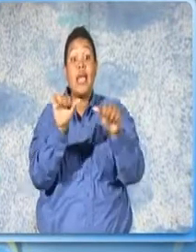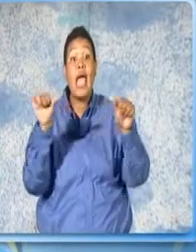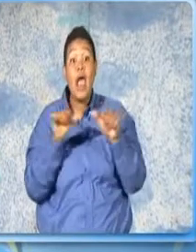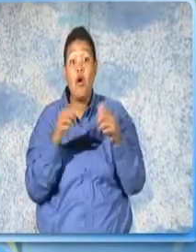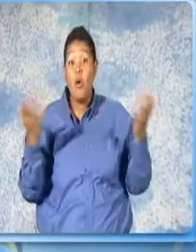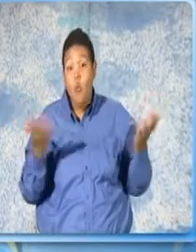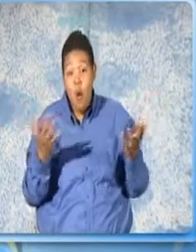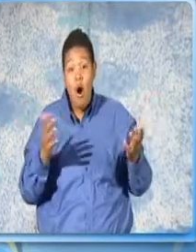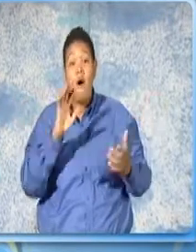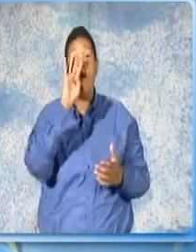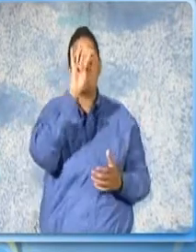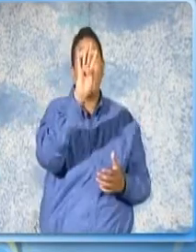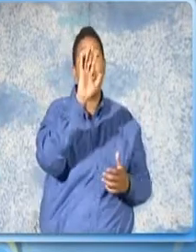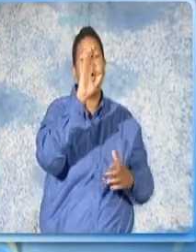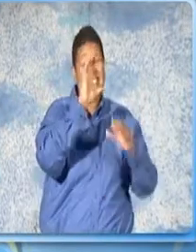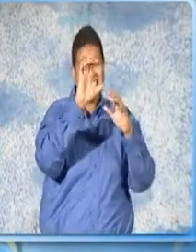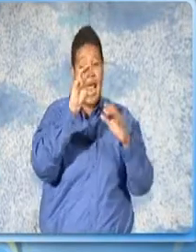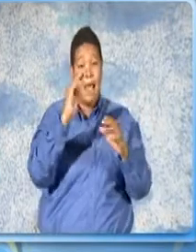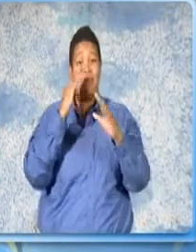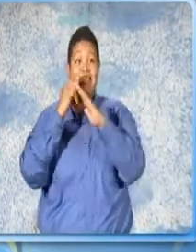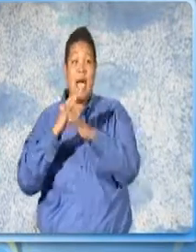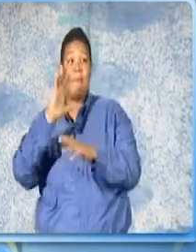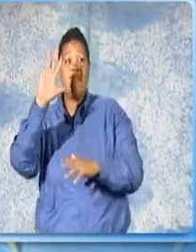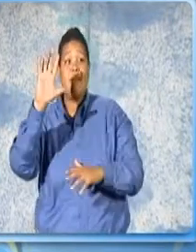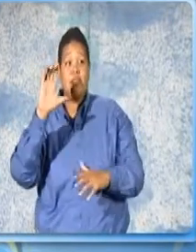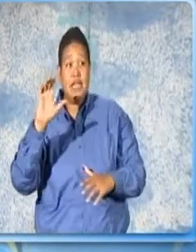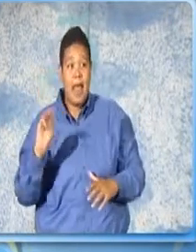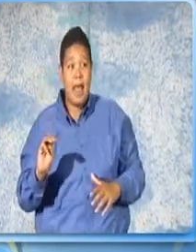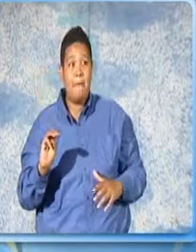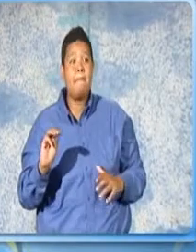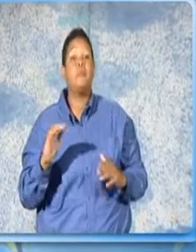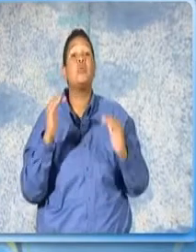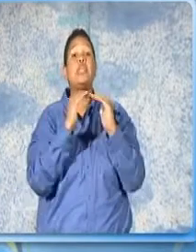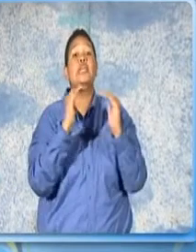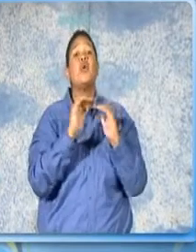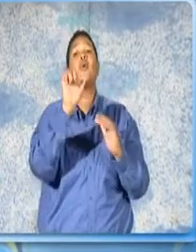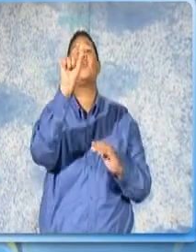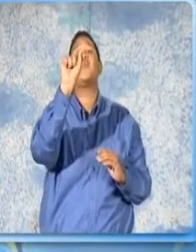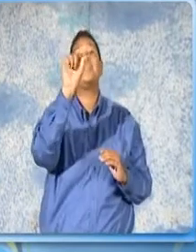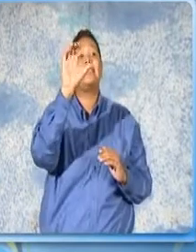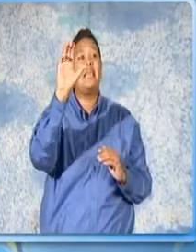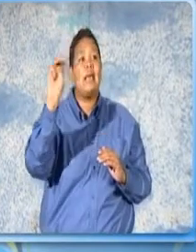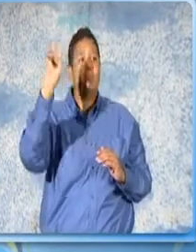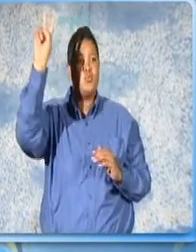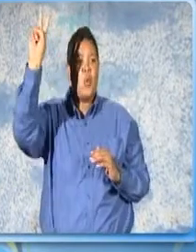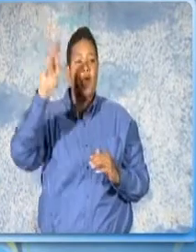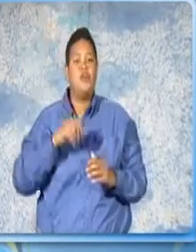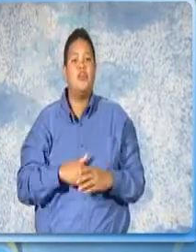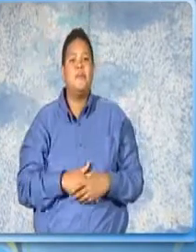be 4 centimeters times 5 centimeters, which is 20 centimeters squared.